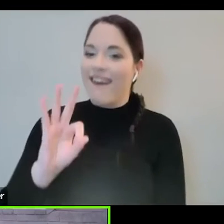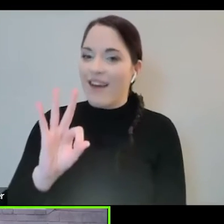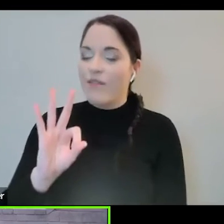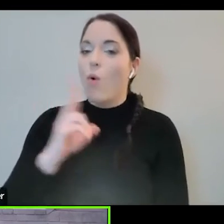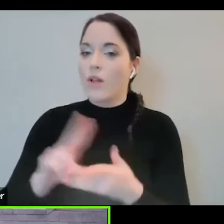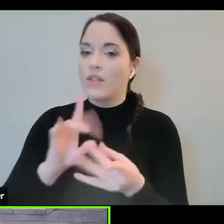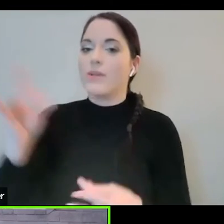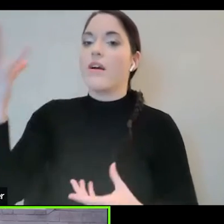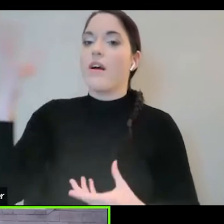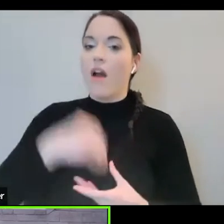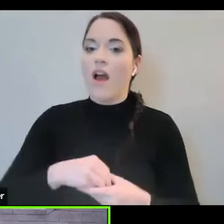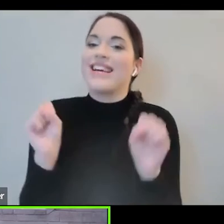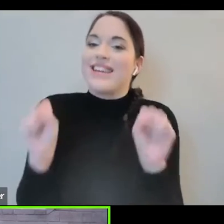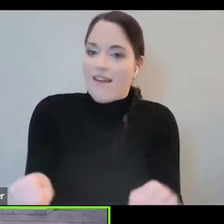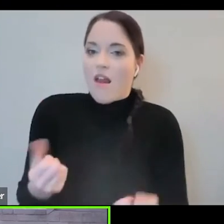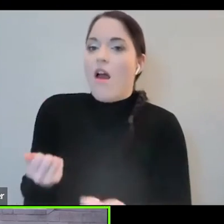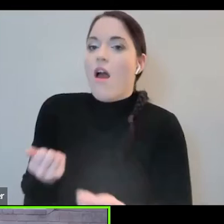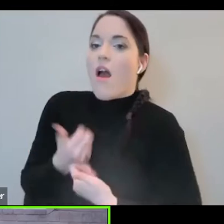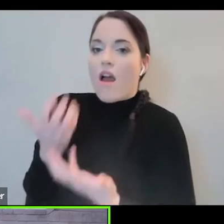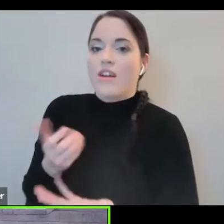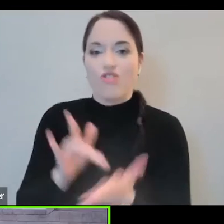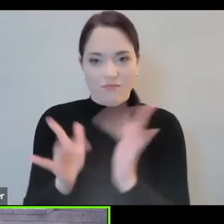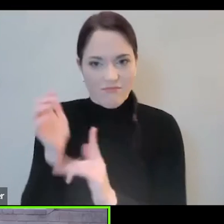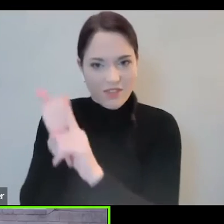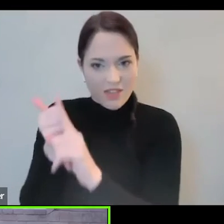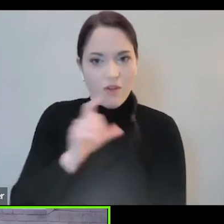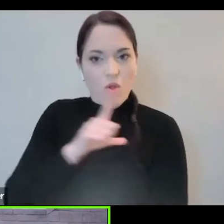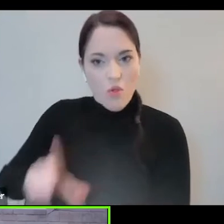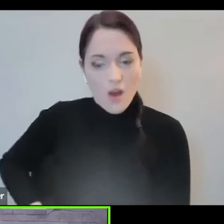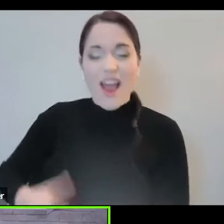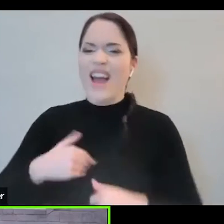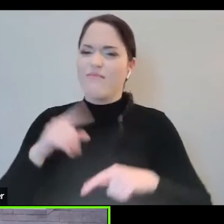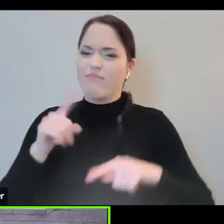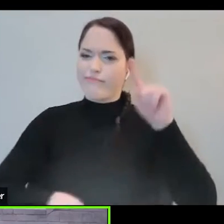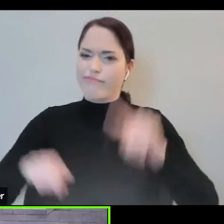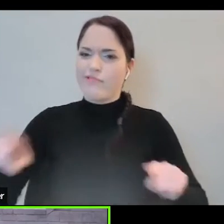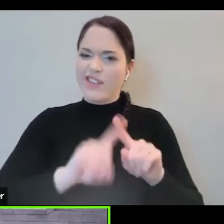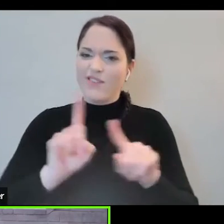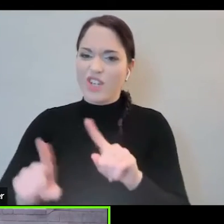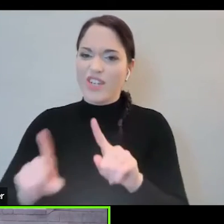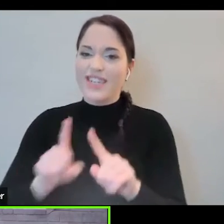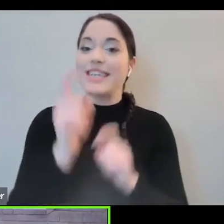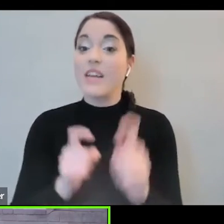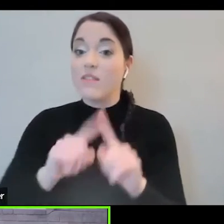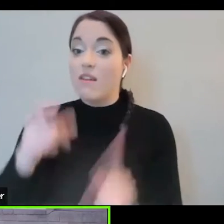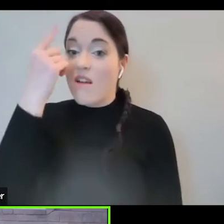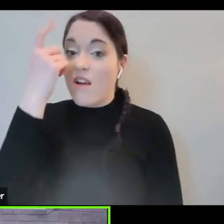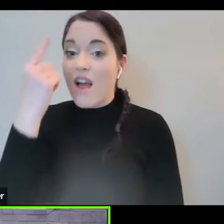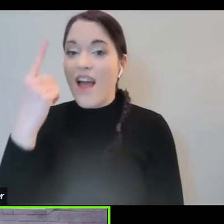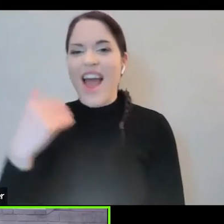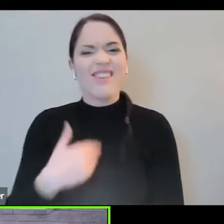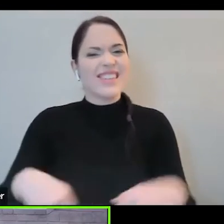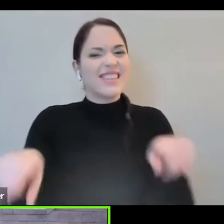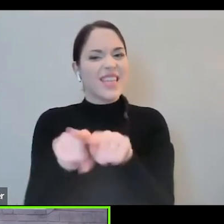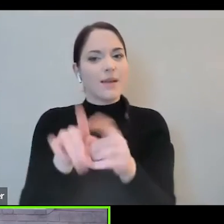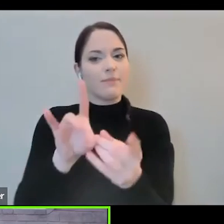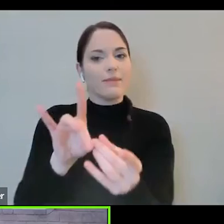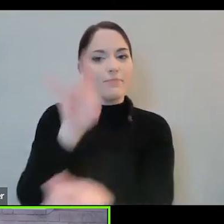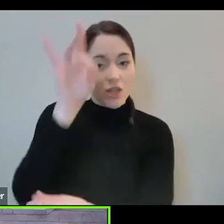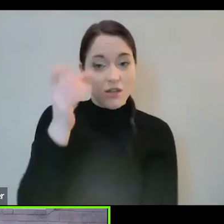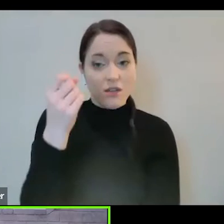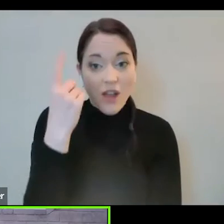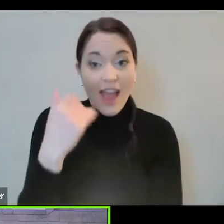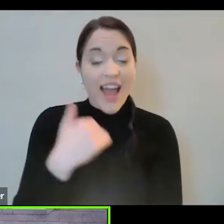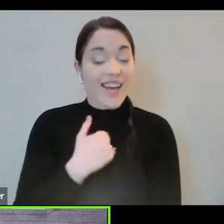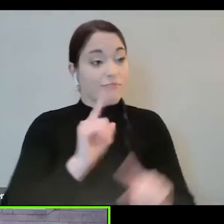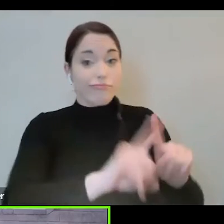are varieties of gifts, but the same Spirit. And there are varieties of